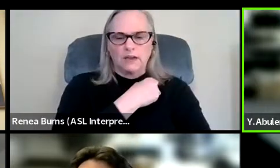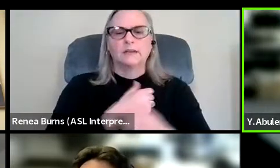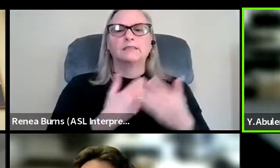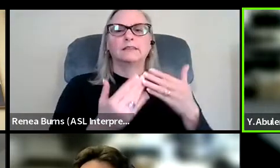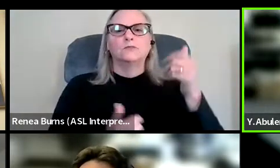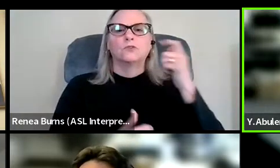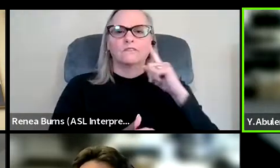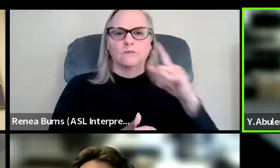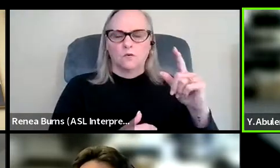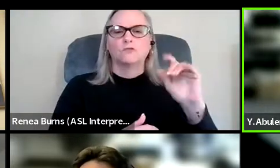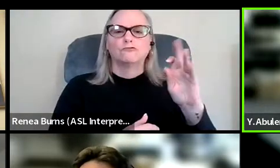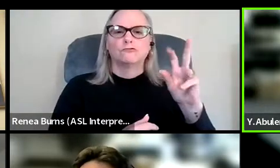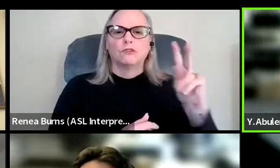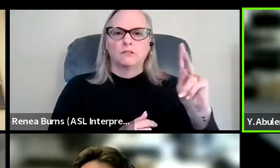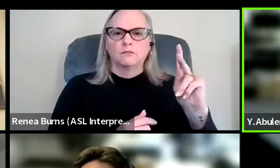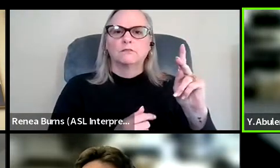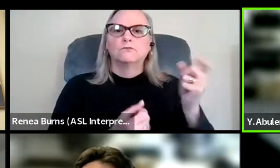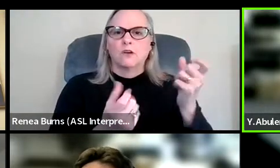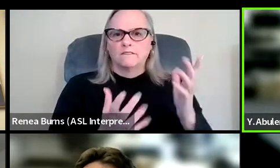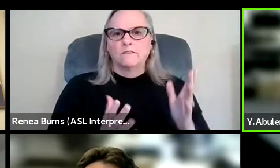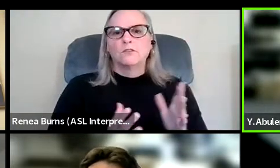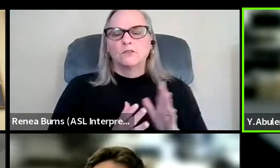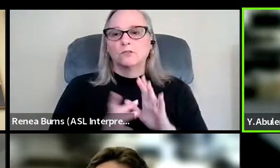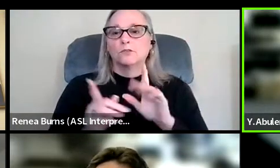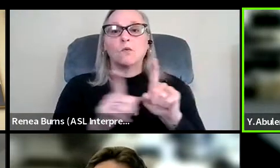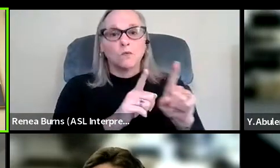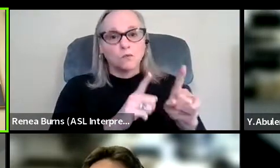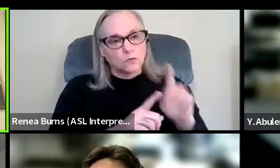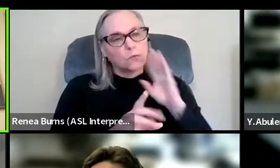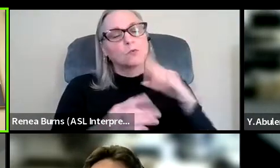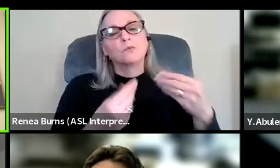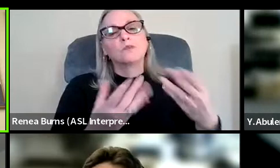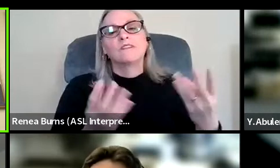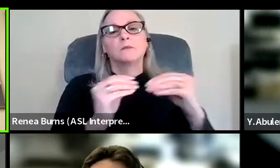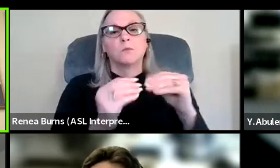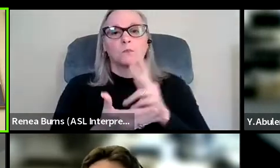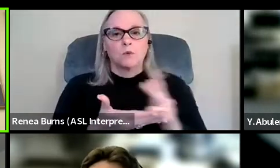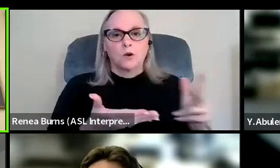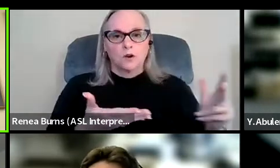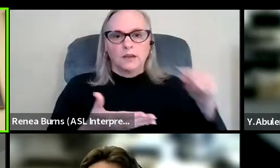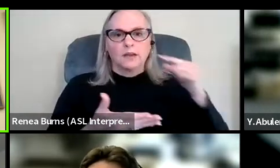Yes, and it'll give you more parking in the actual lot.